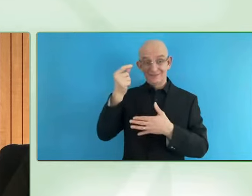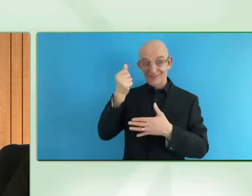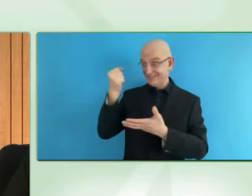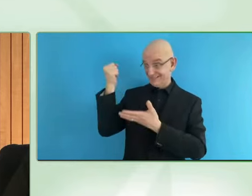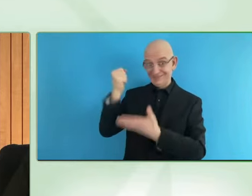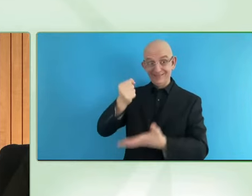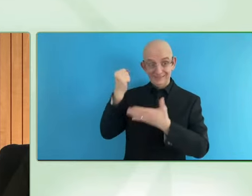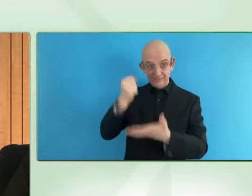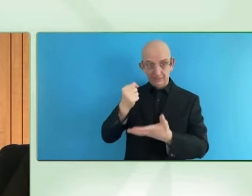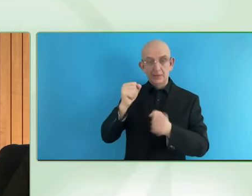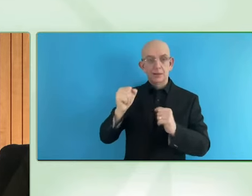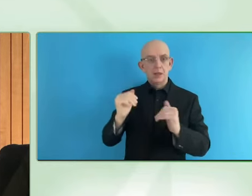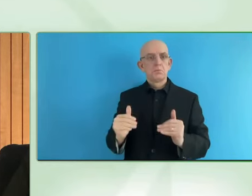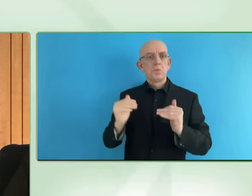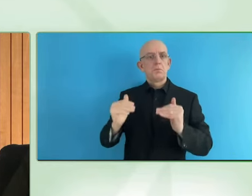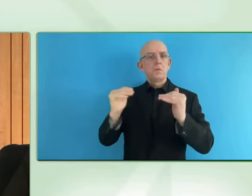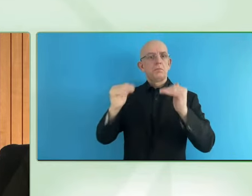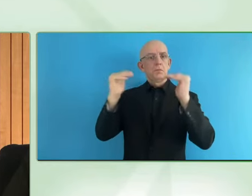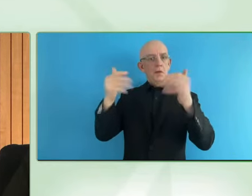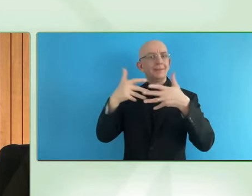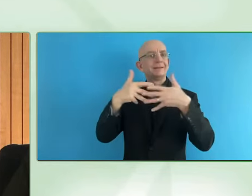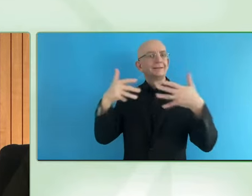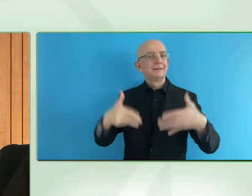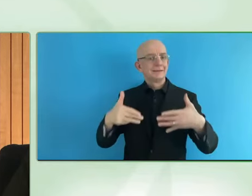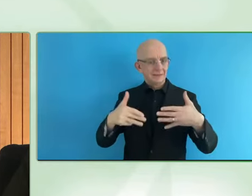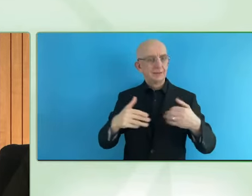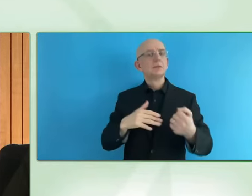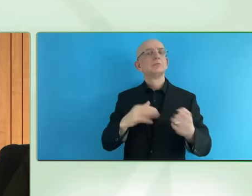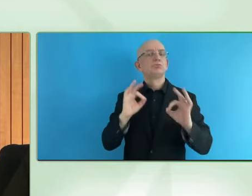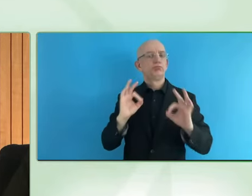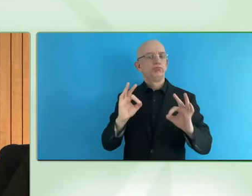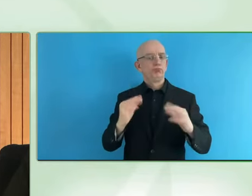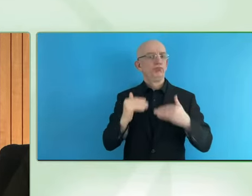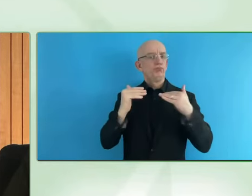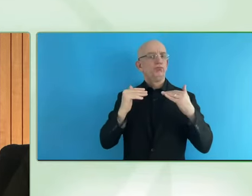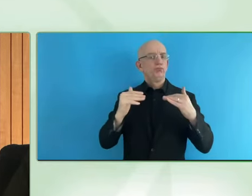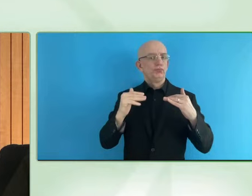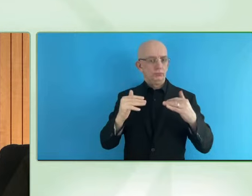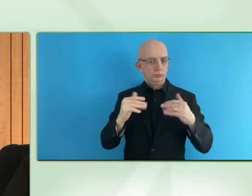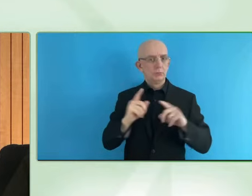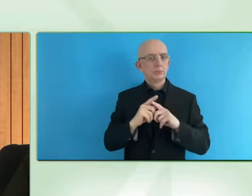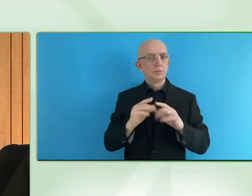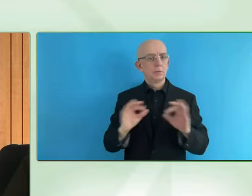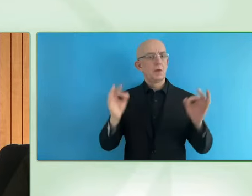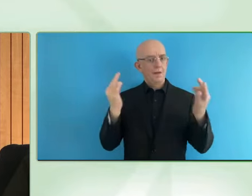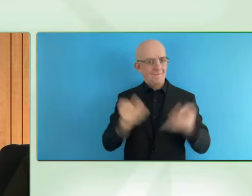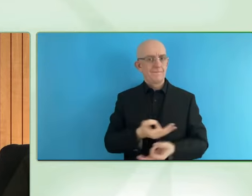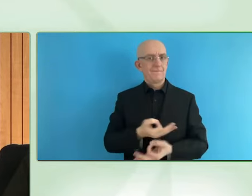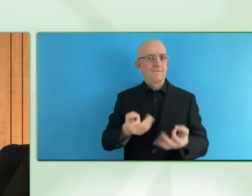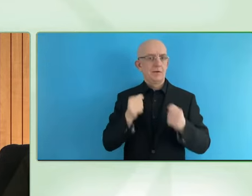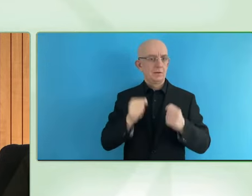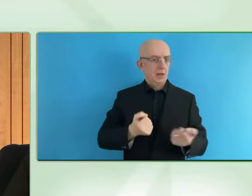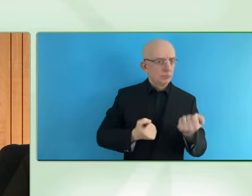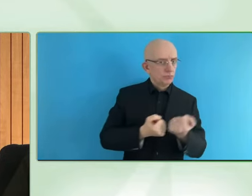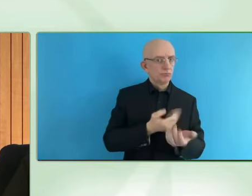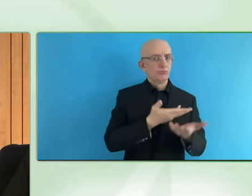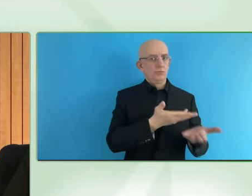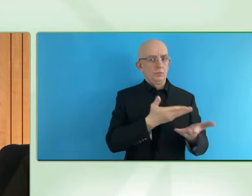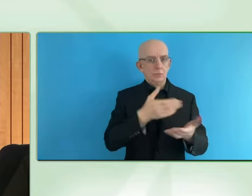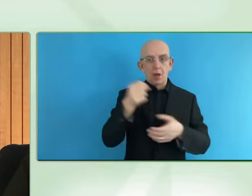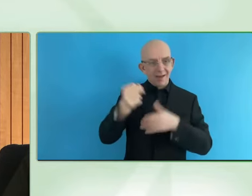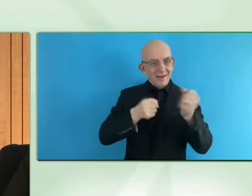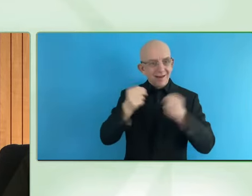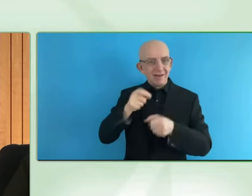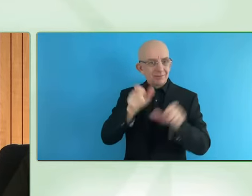resources available as and when they are needed. And I think that the outcome was by